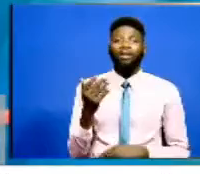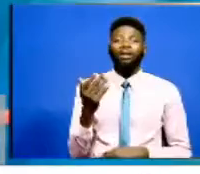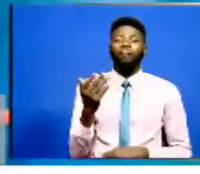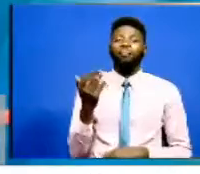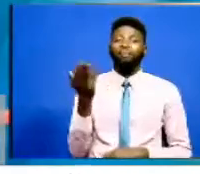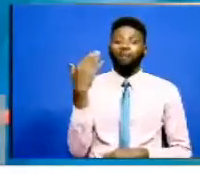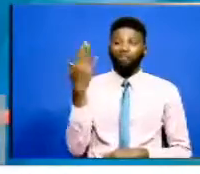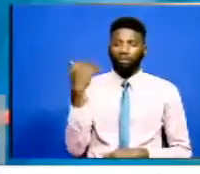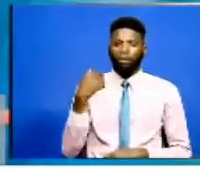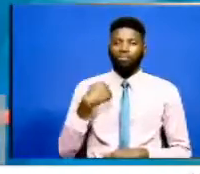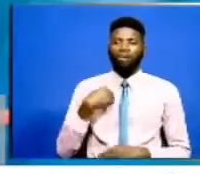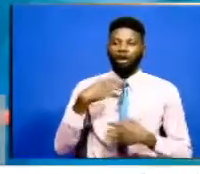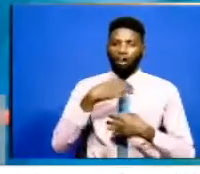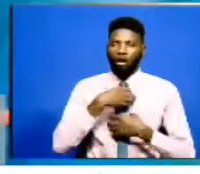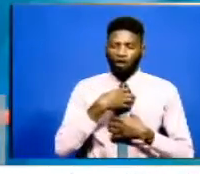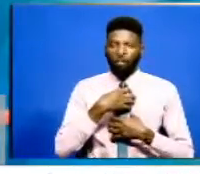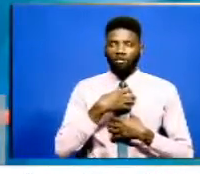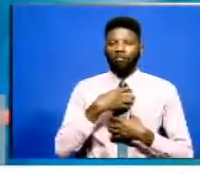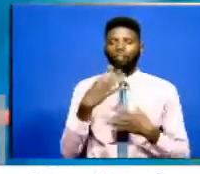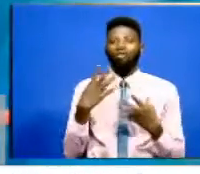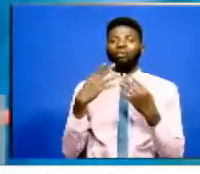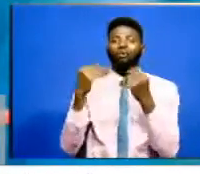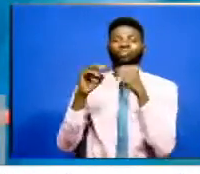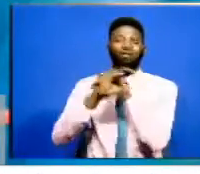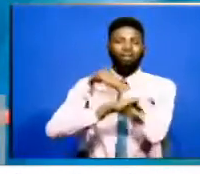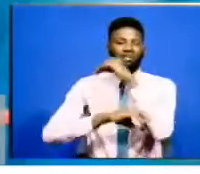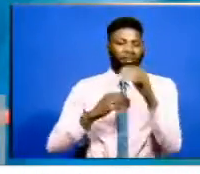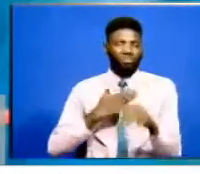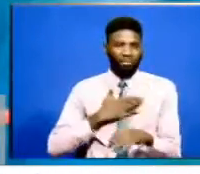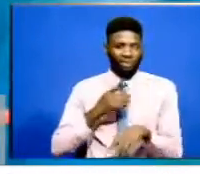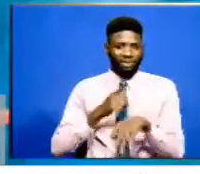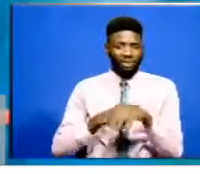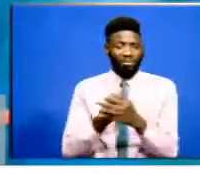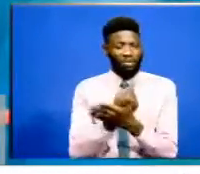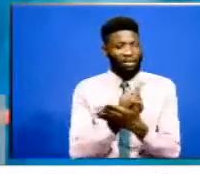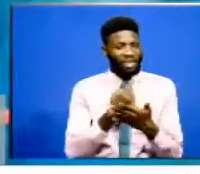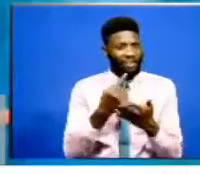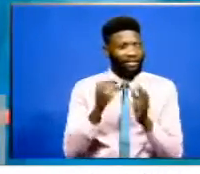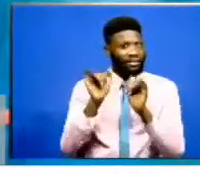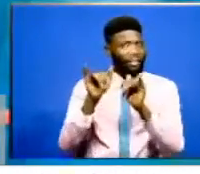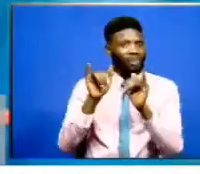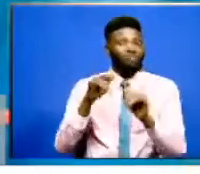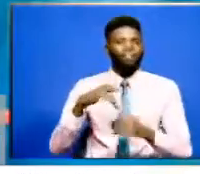country. After a week, I start missing Kenya.